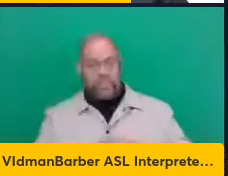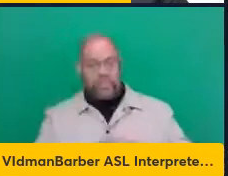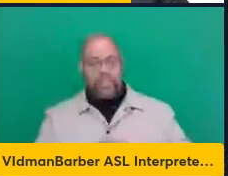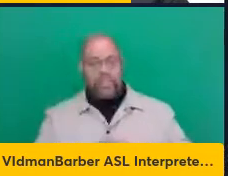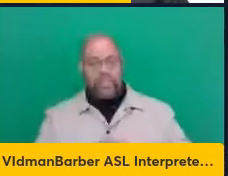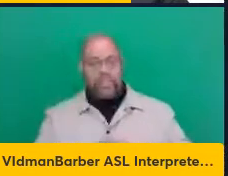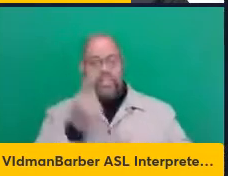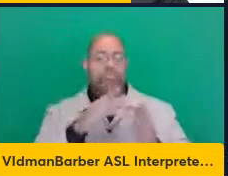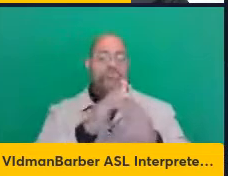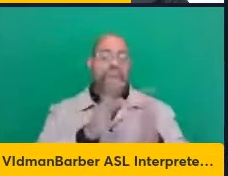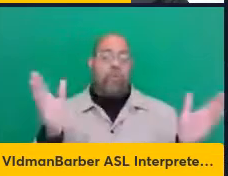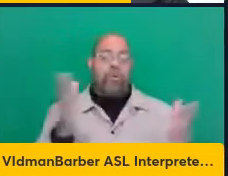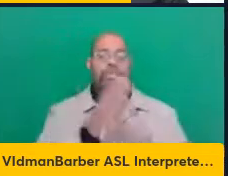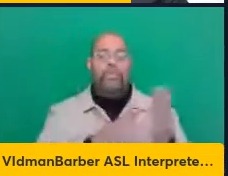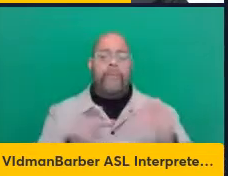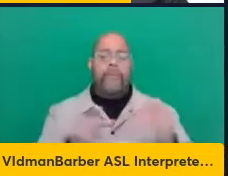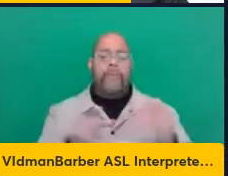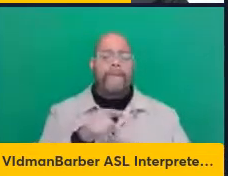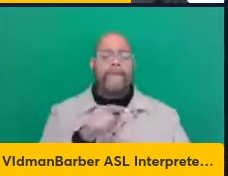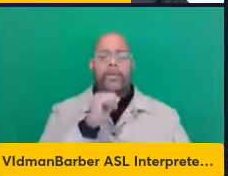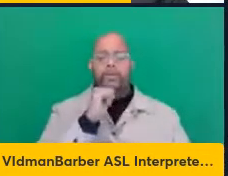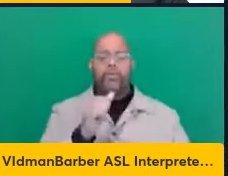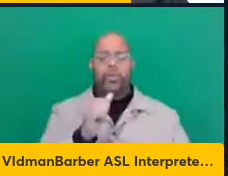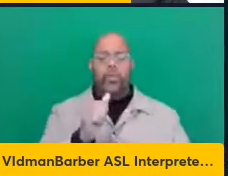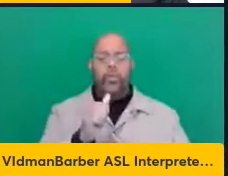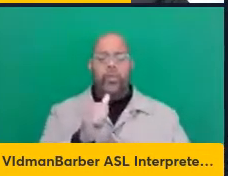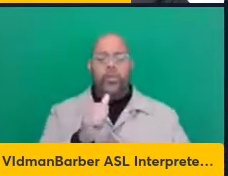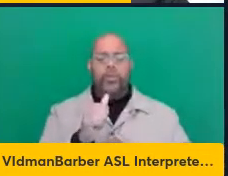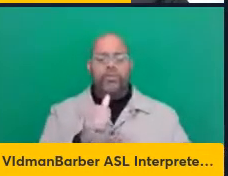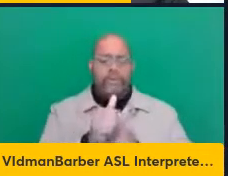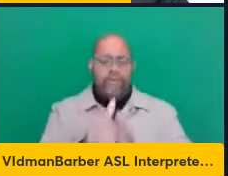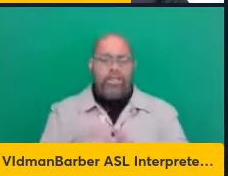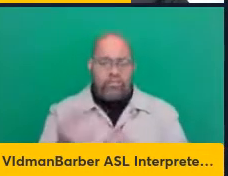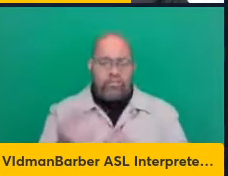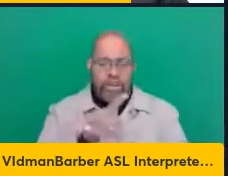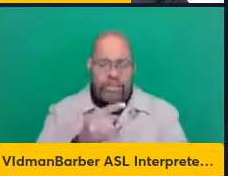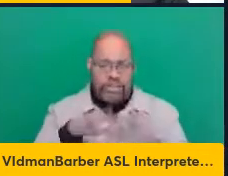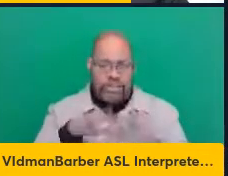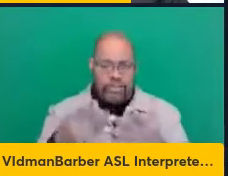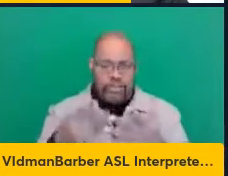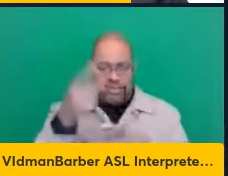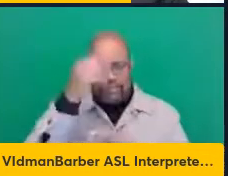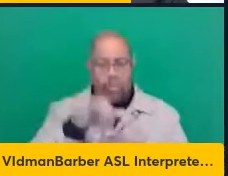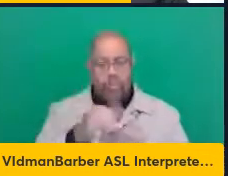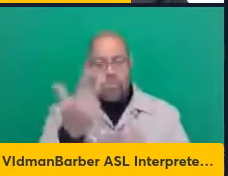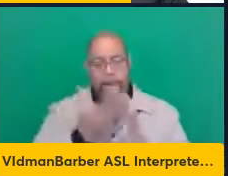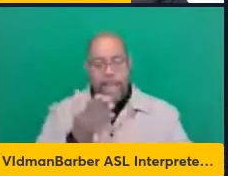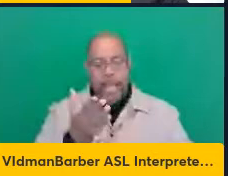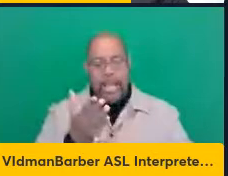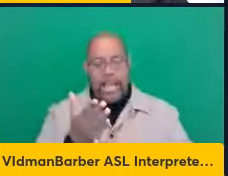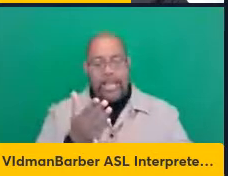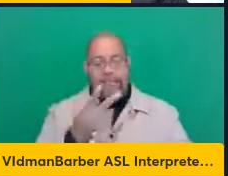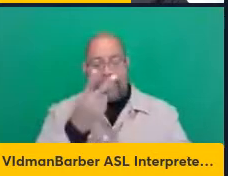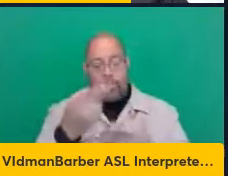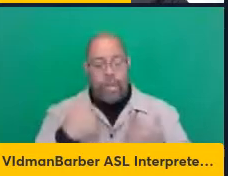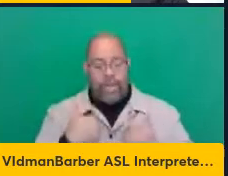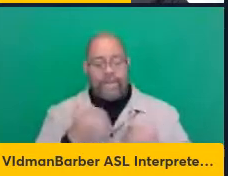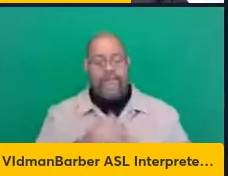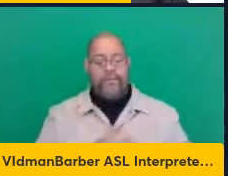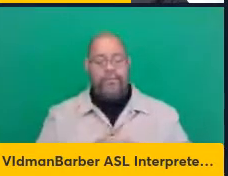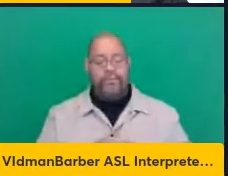broad, and some of them do non-communicable diseases. So the 3 main streams that we have is